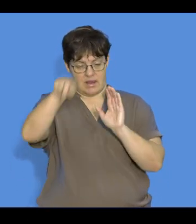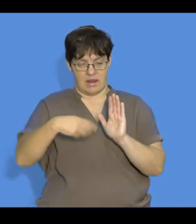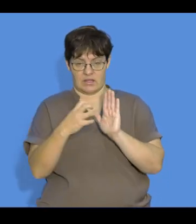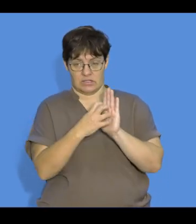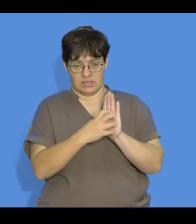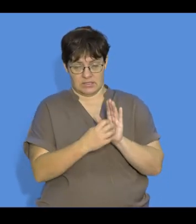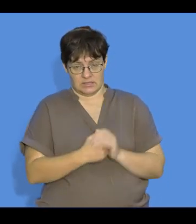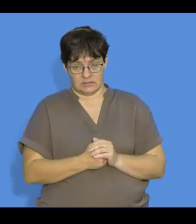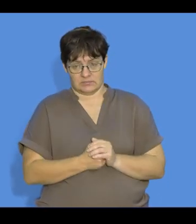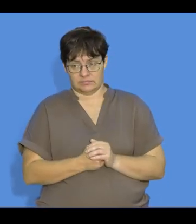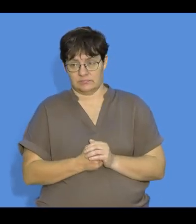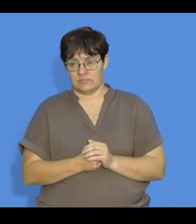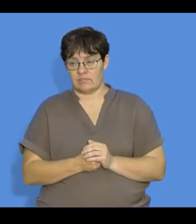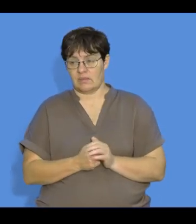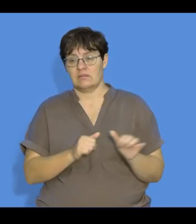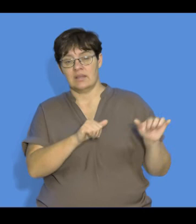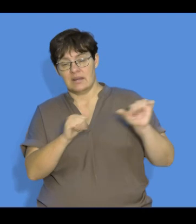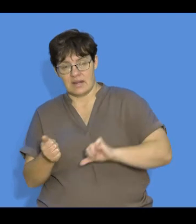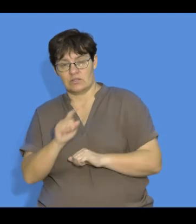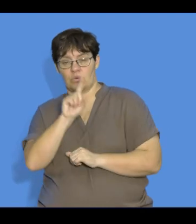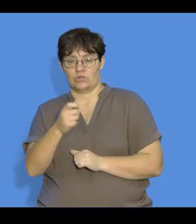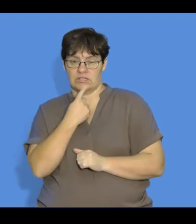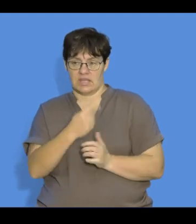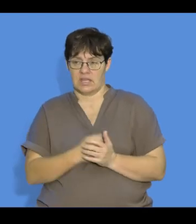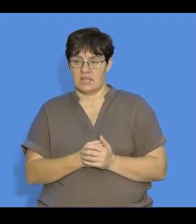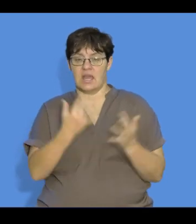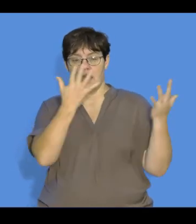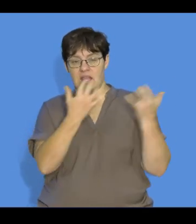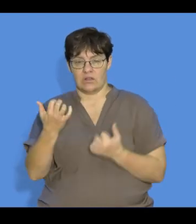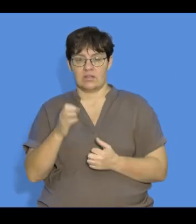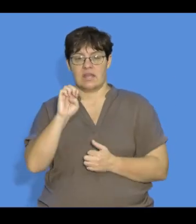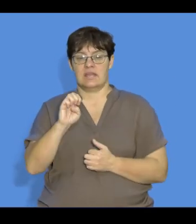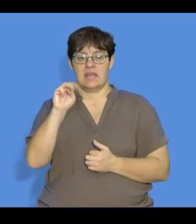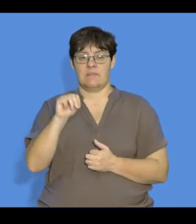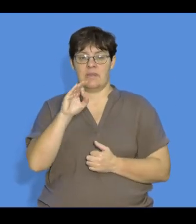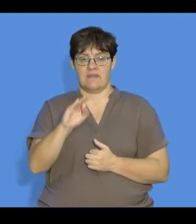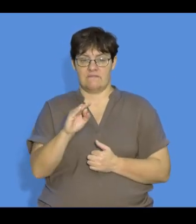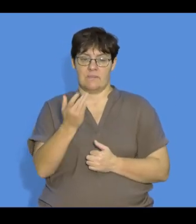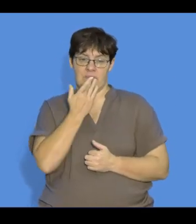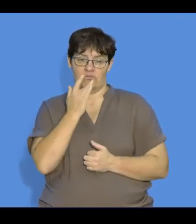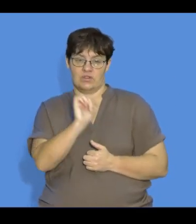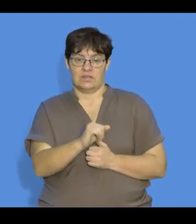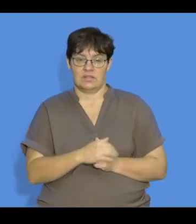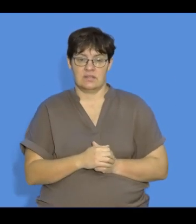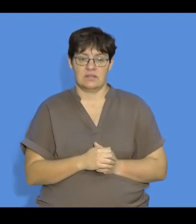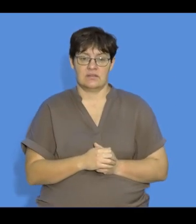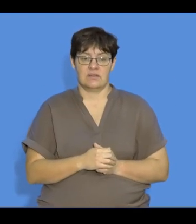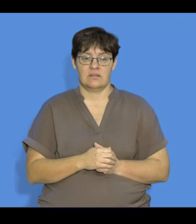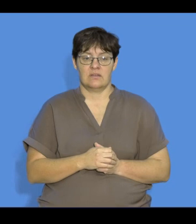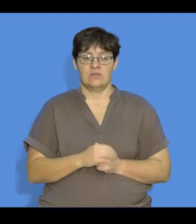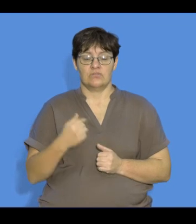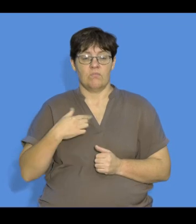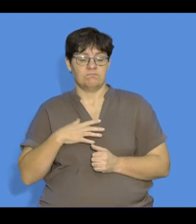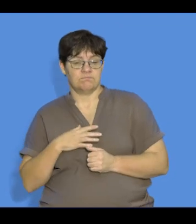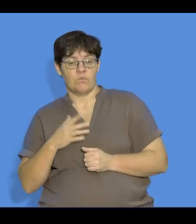the circuit, right? Because this leads us to the next question, which says calculate the EMF of the battery. So